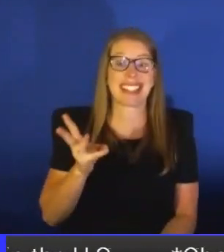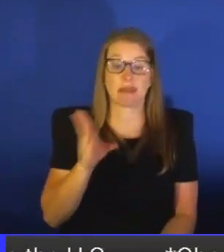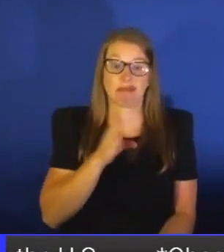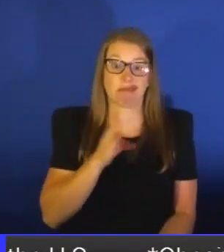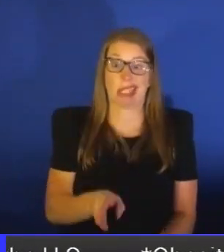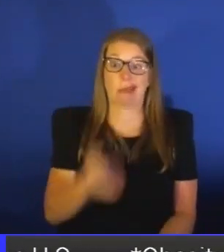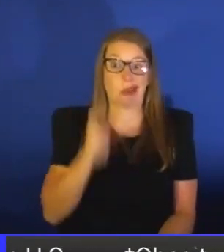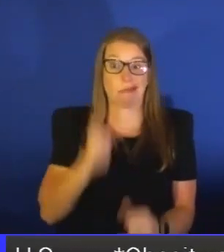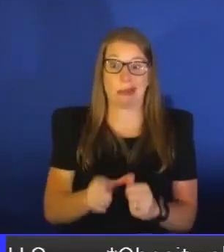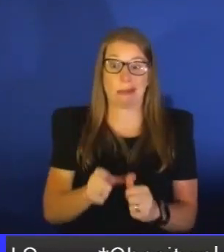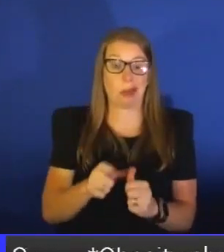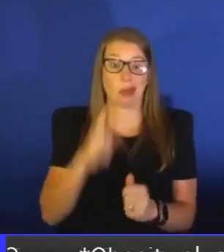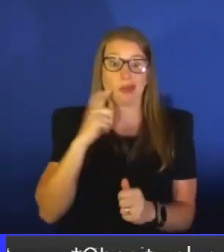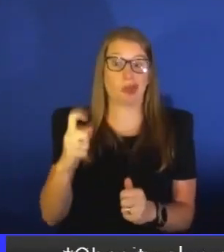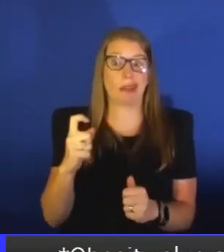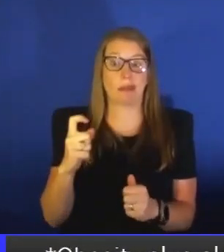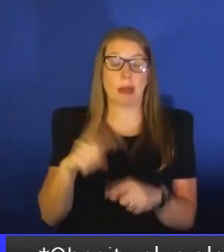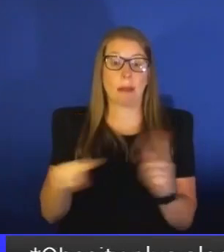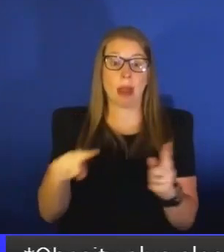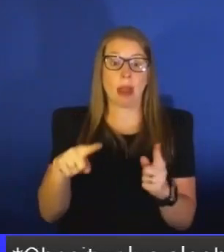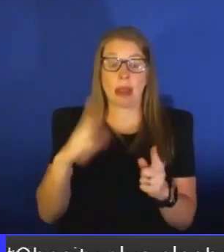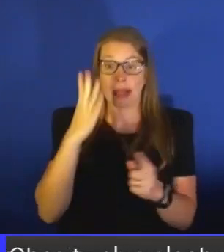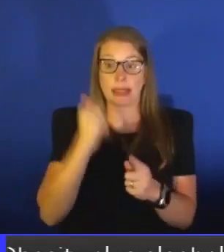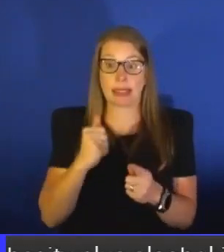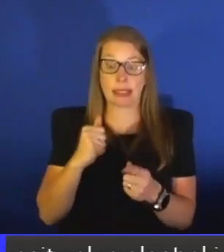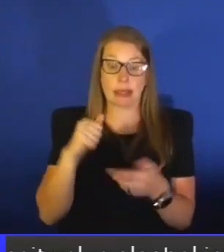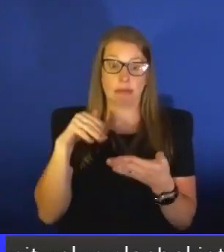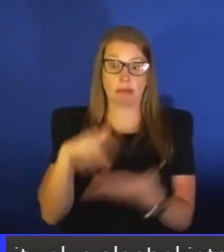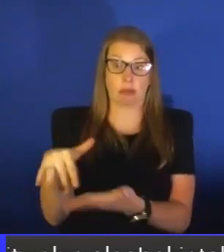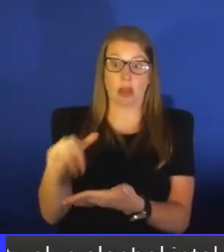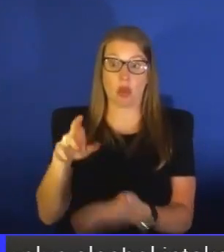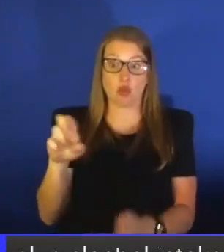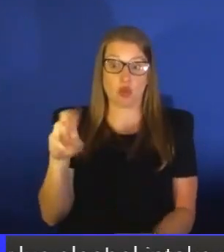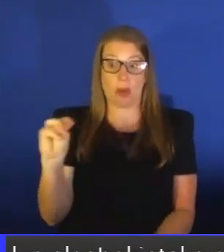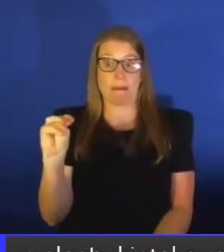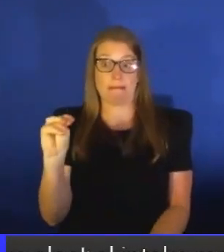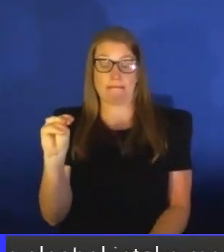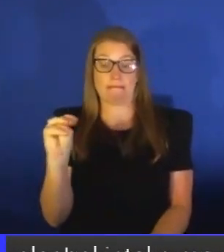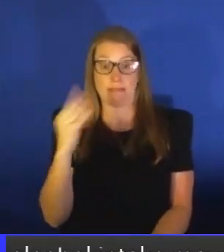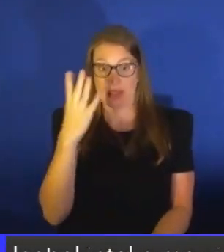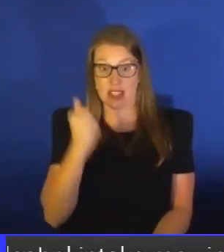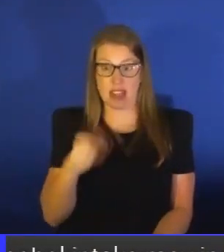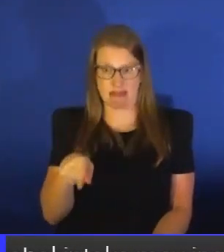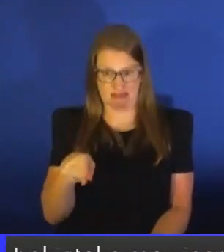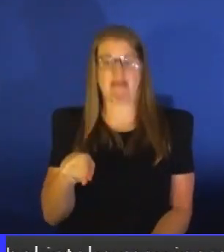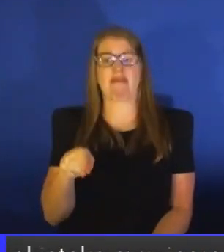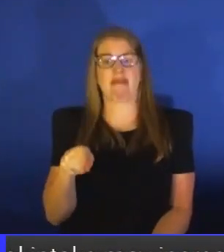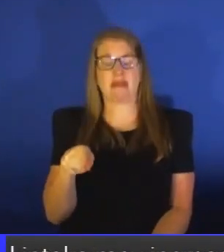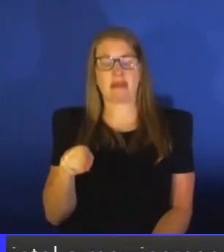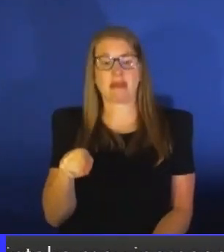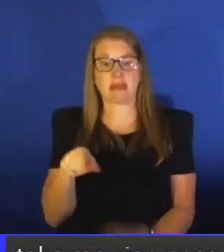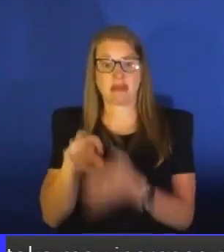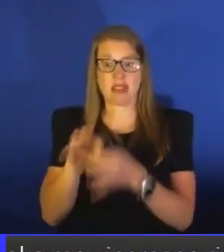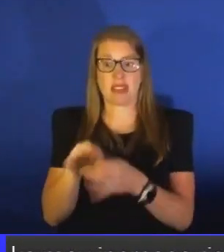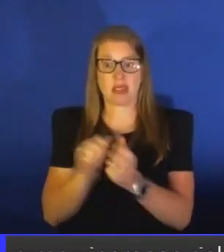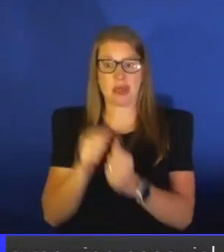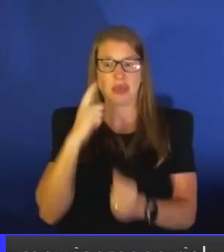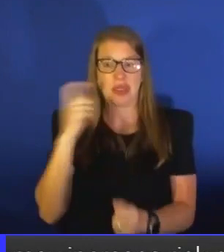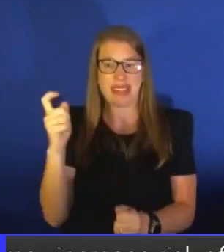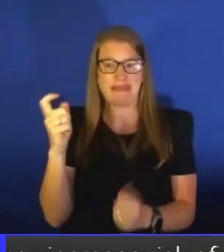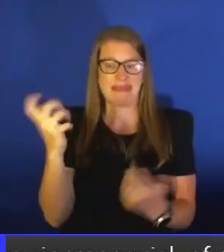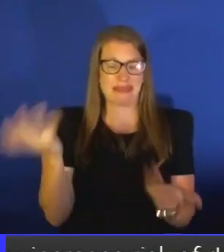in their life, but you do a sleep study and they're having REM sleep, where that's the most strongly stage of sleep associated with